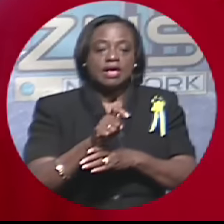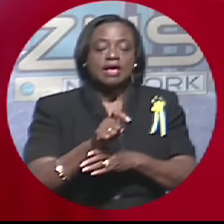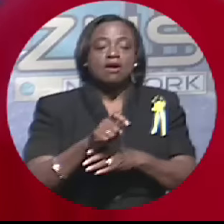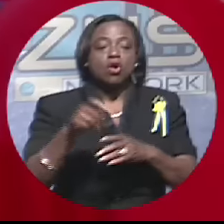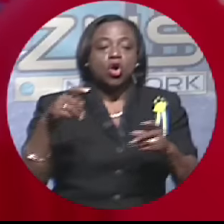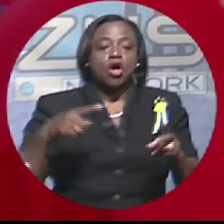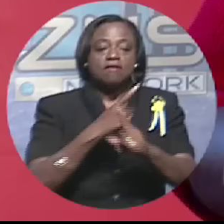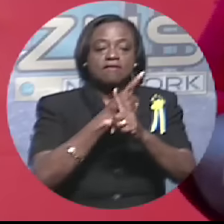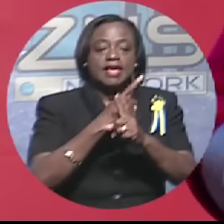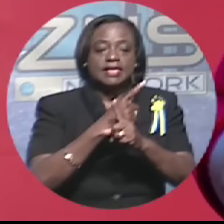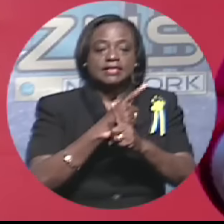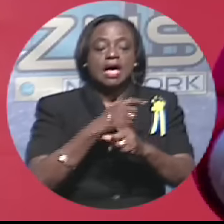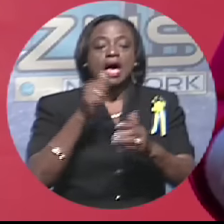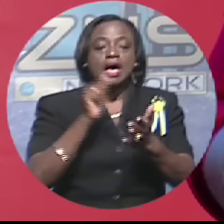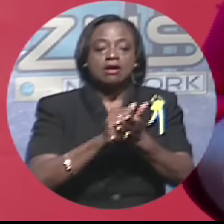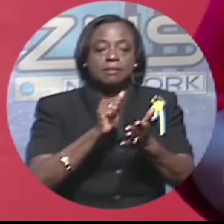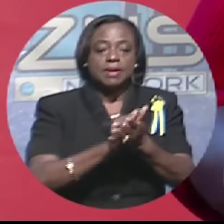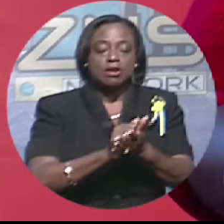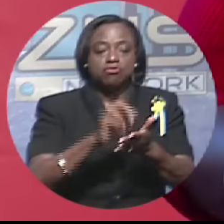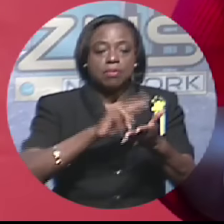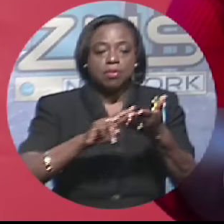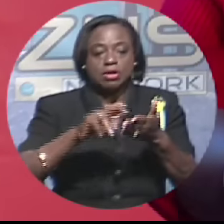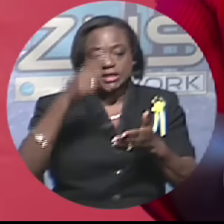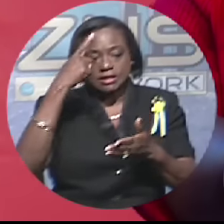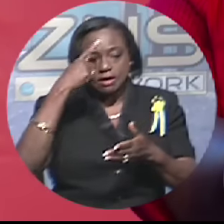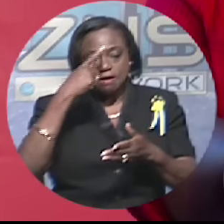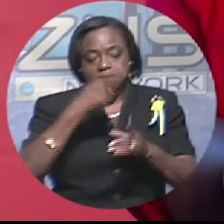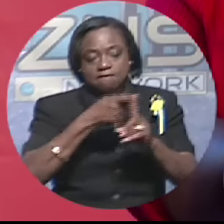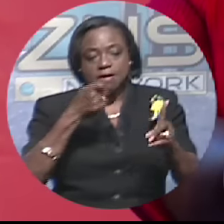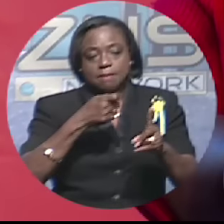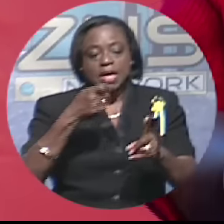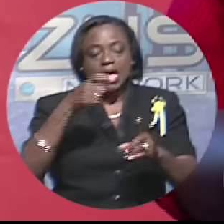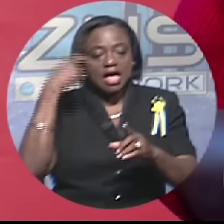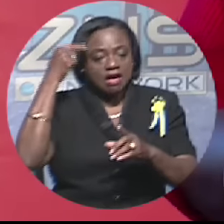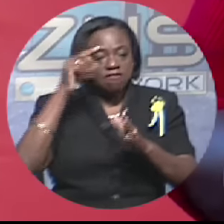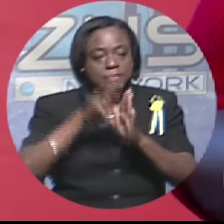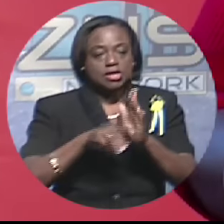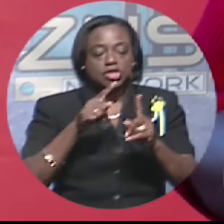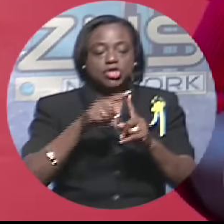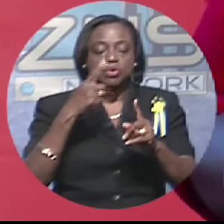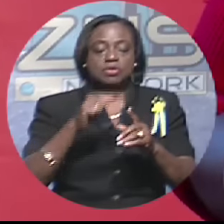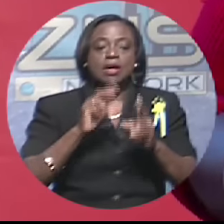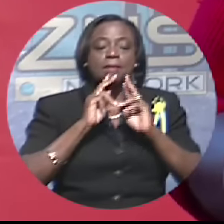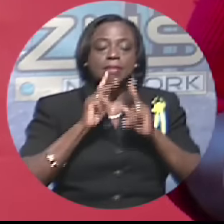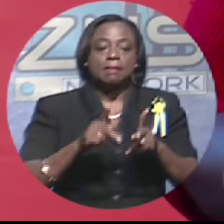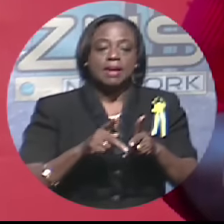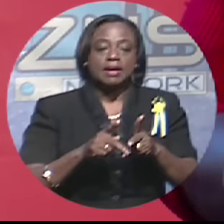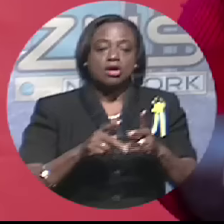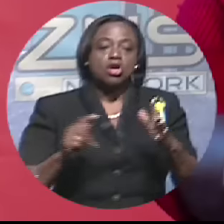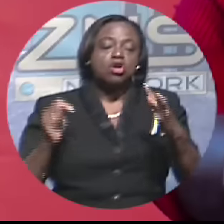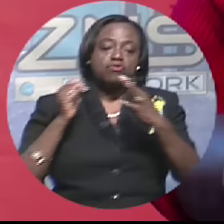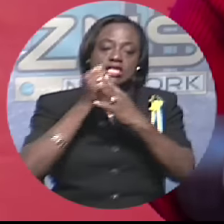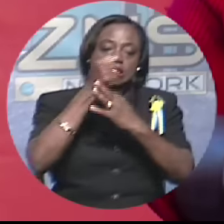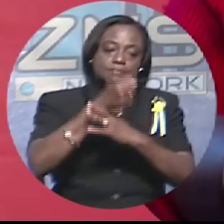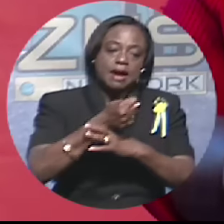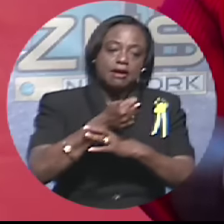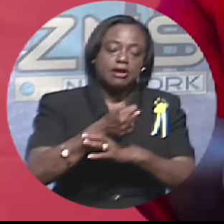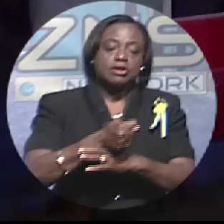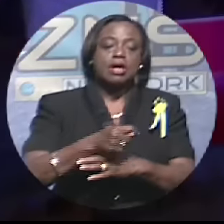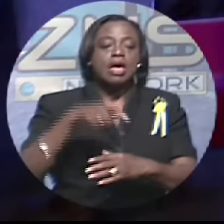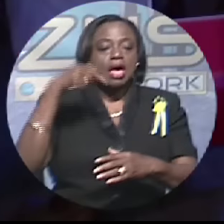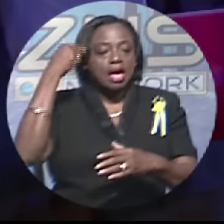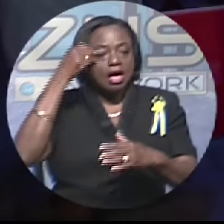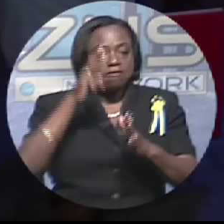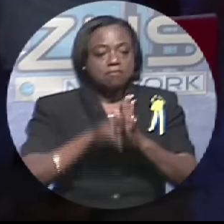disclosures. Annual accountability reports by government to the public. Transparent and public reporting on government